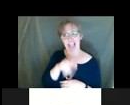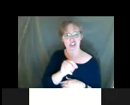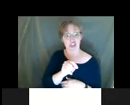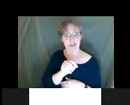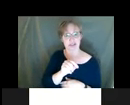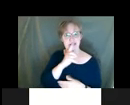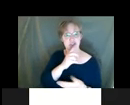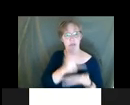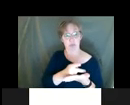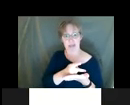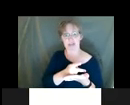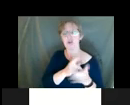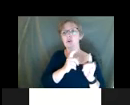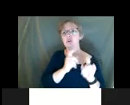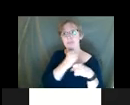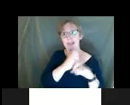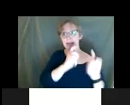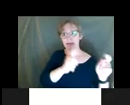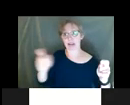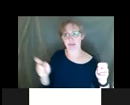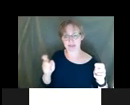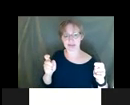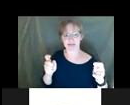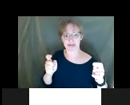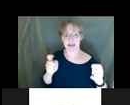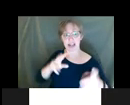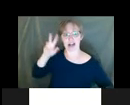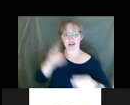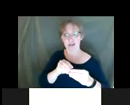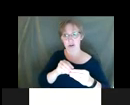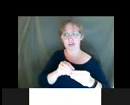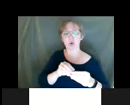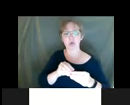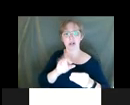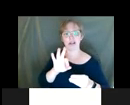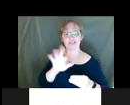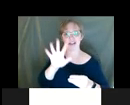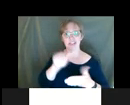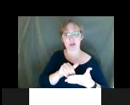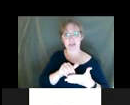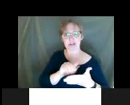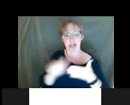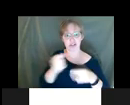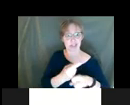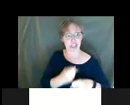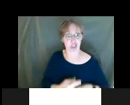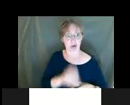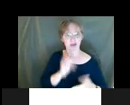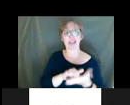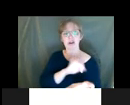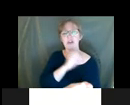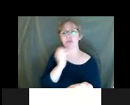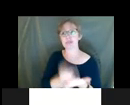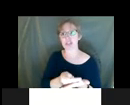total of $5,000, the authorization must be granted in the